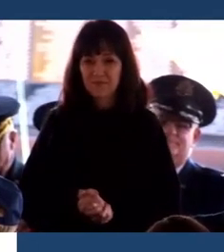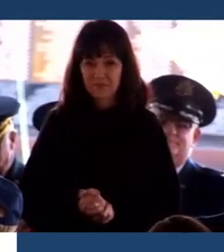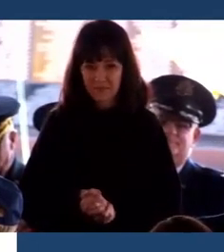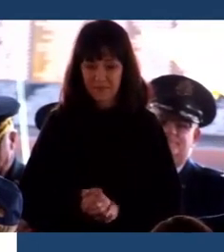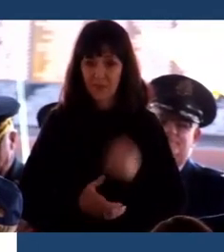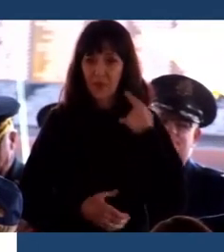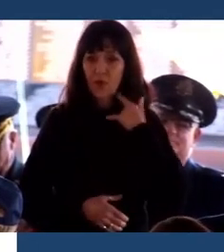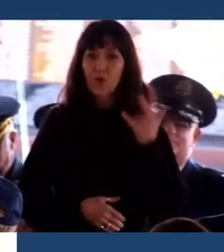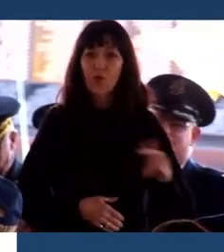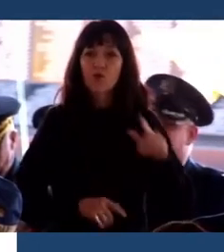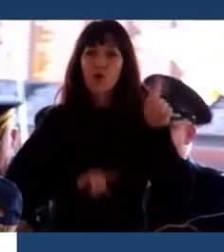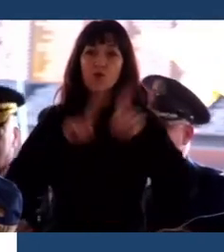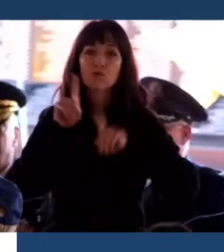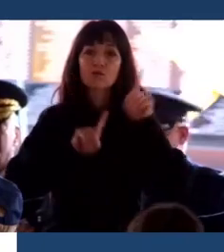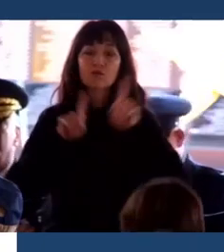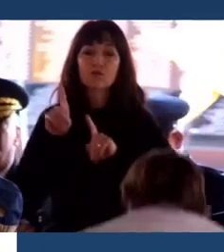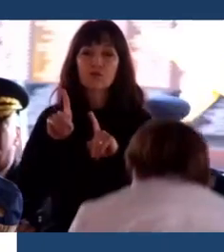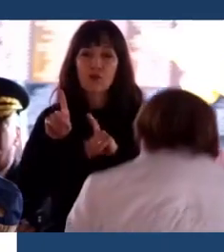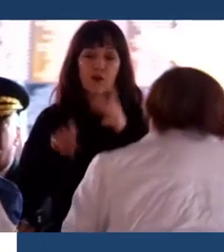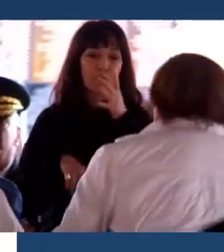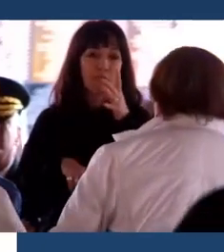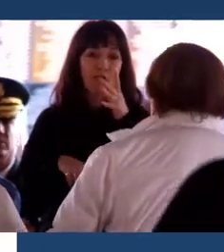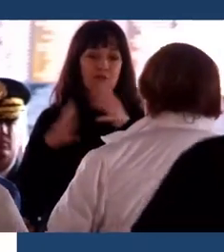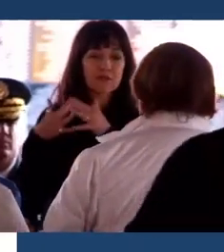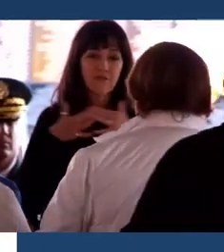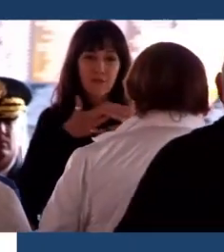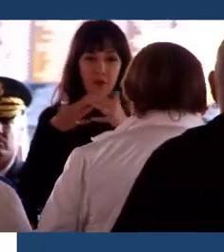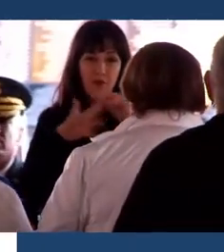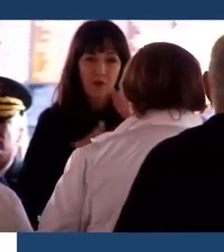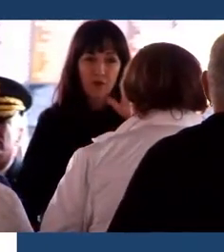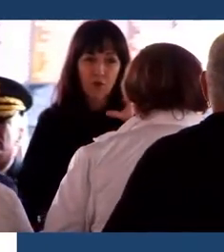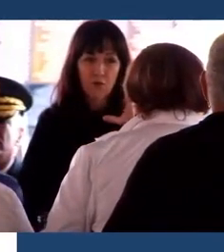Gold Star Mothers of America, Incorporated.